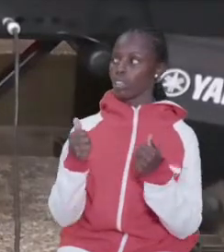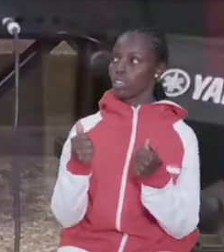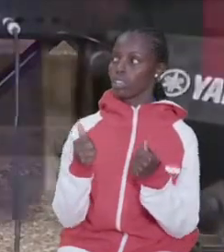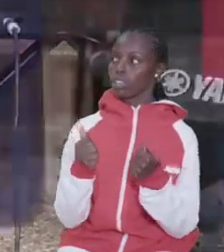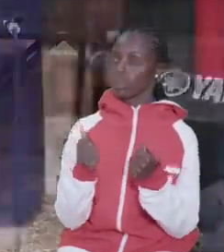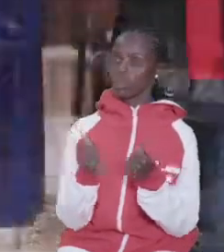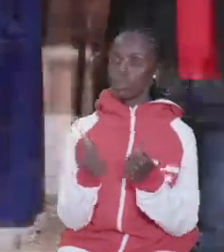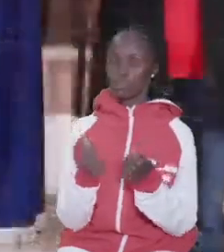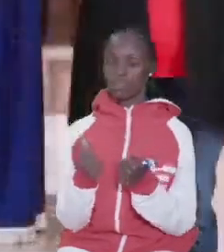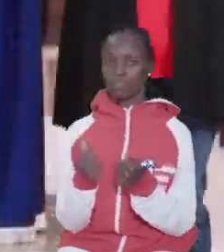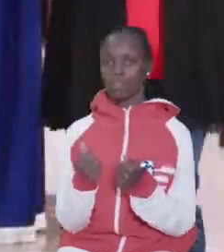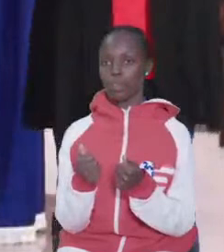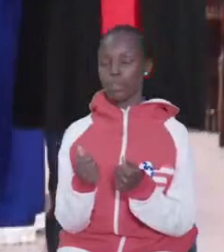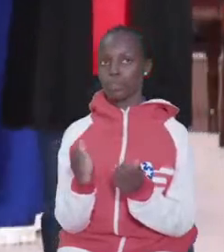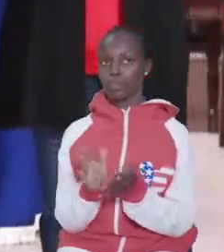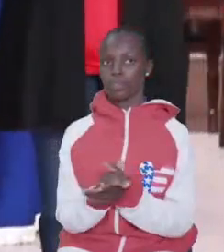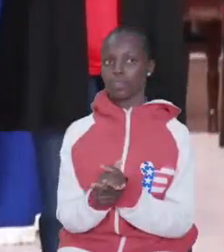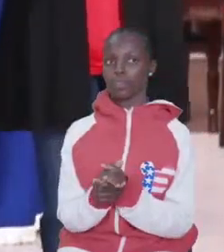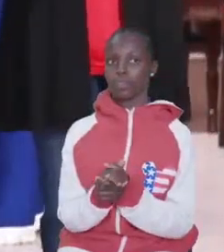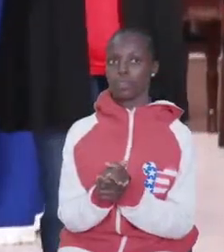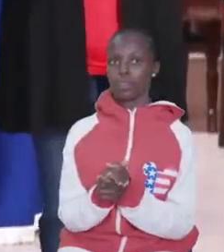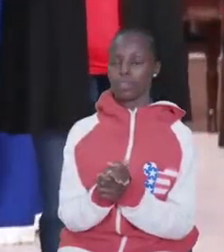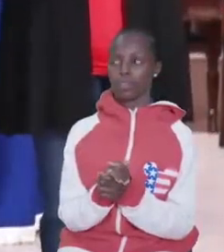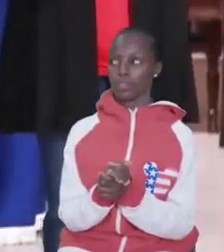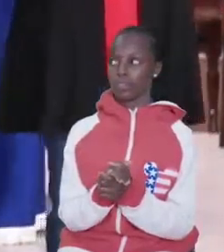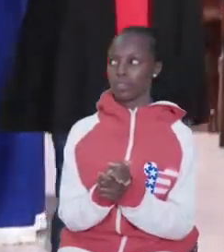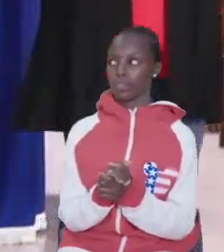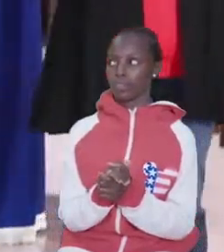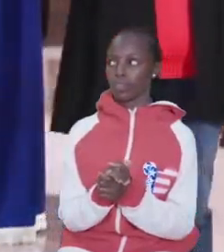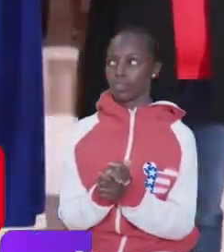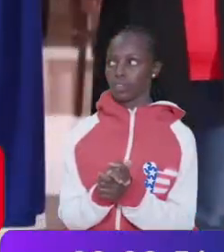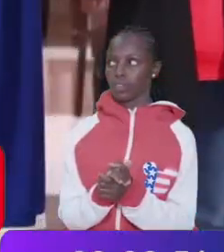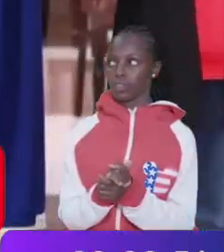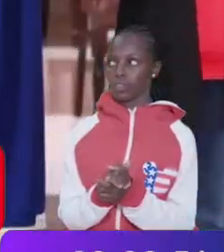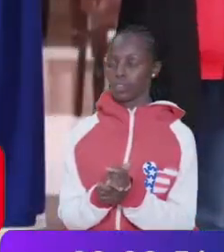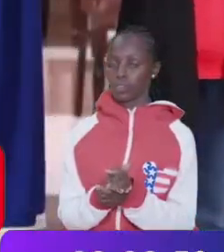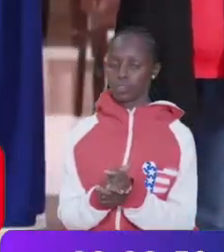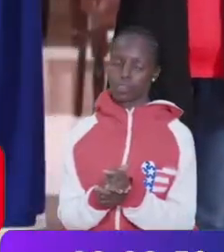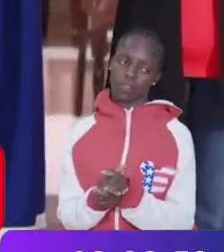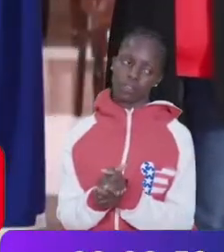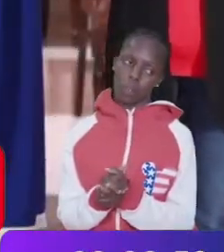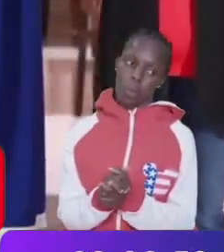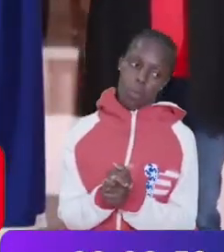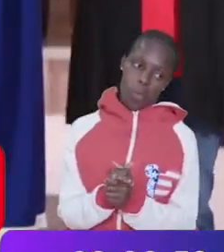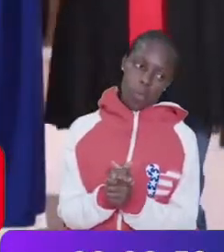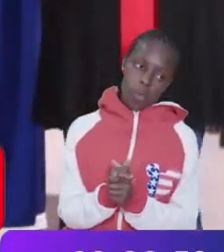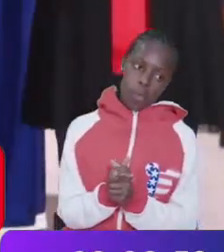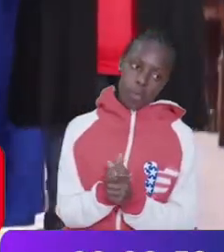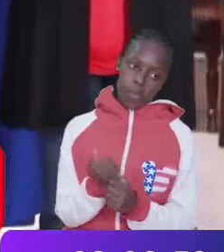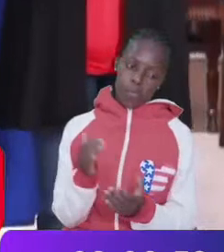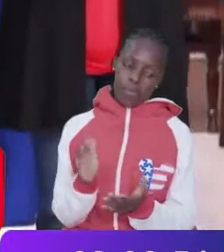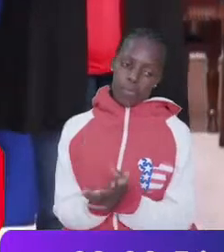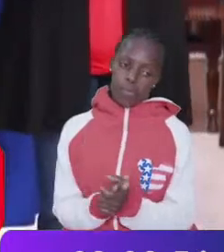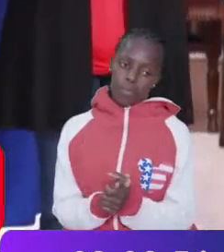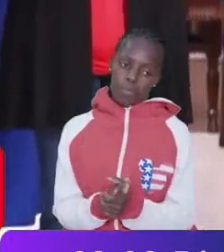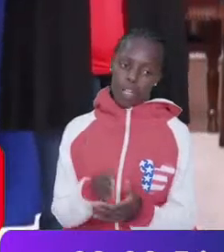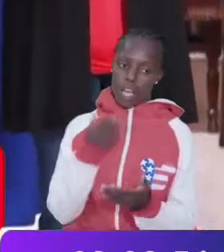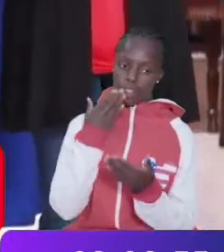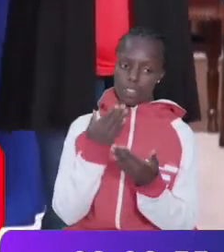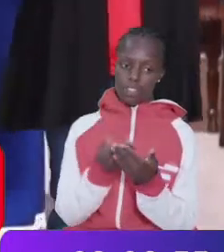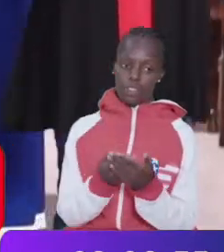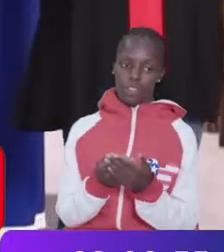grateful for what you're planning for us. Be grateful, Jehovah. Be grateful for your mercy.